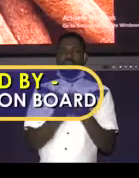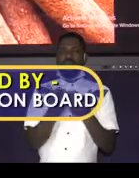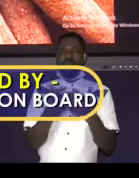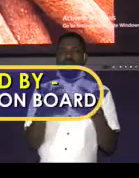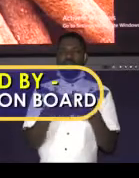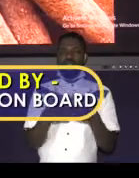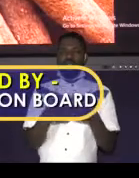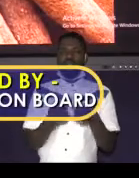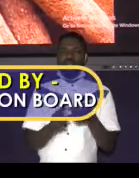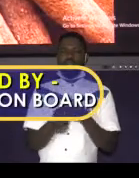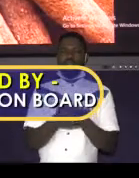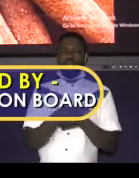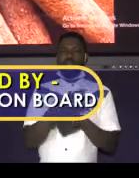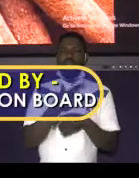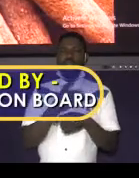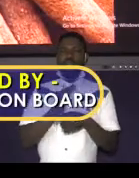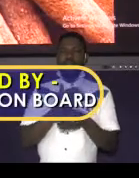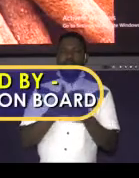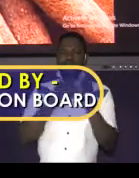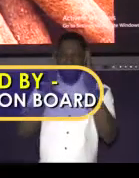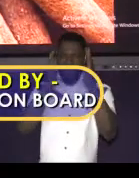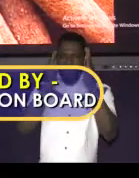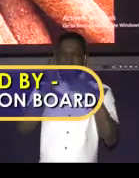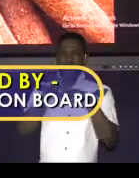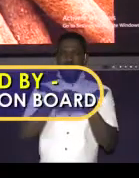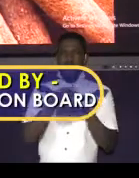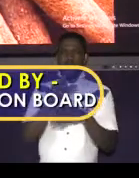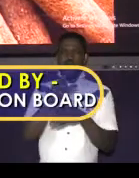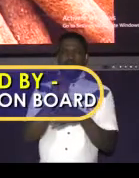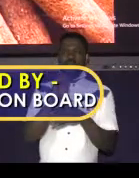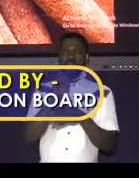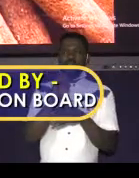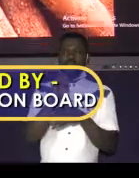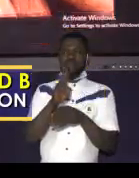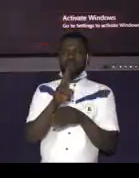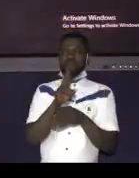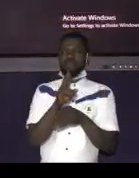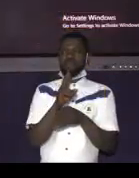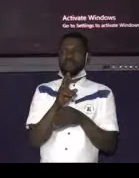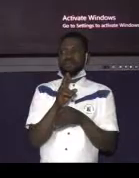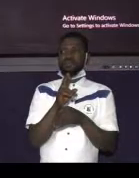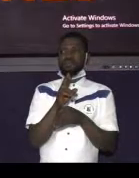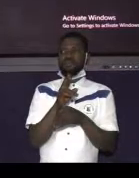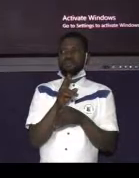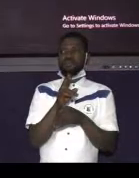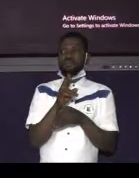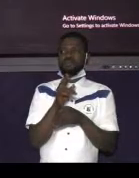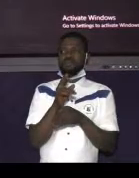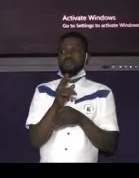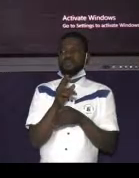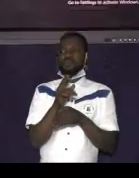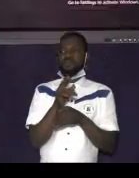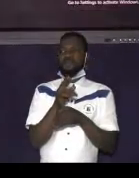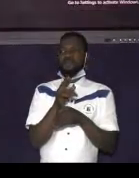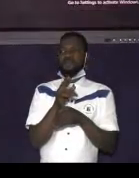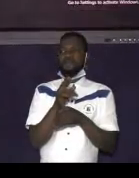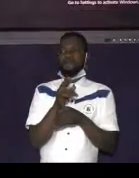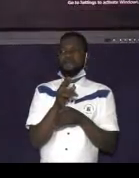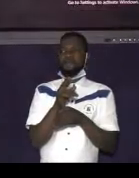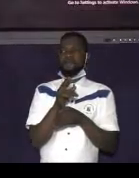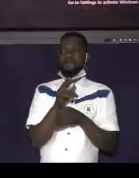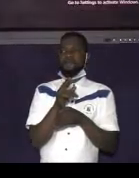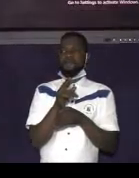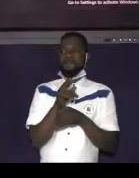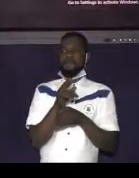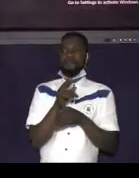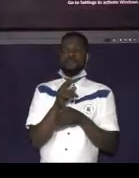machines today, and our focus will be on lever. Are you there, pupils? Are